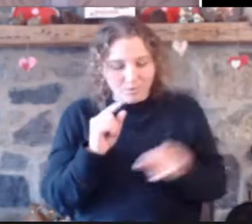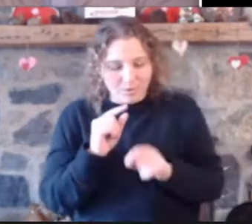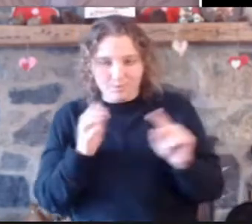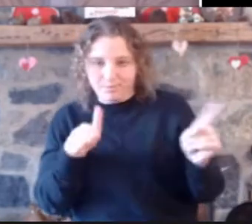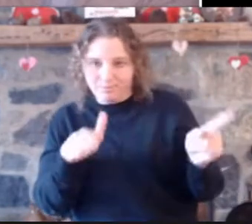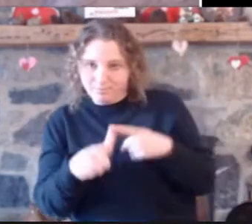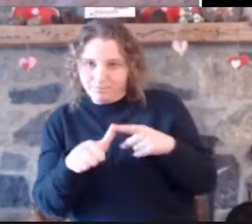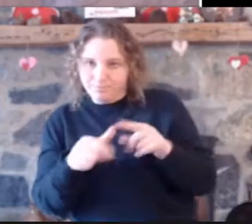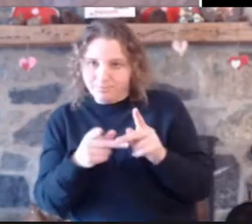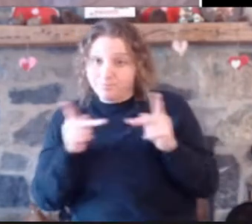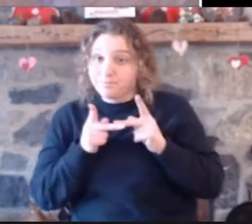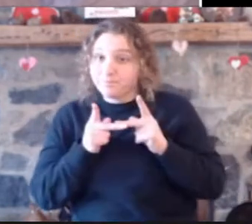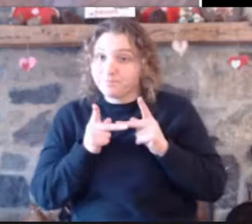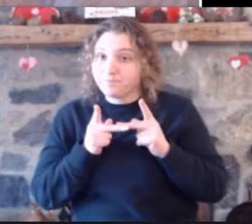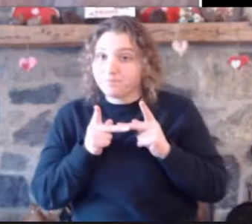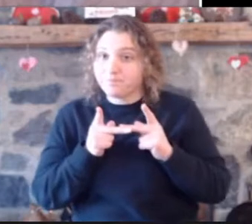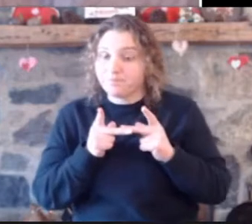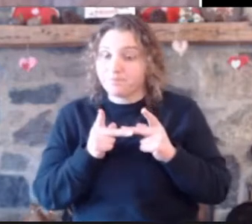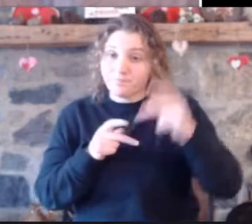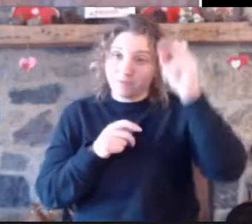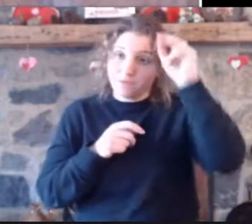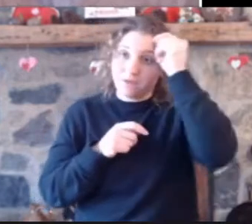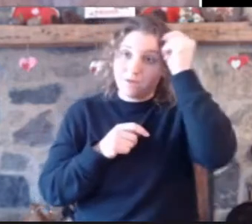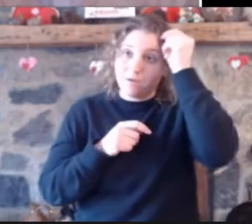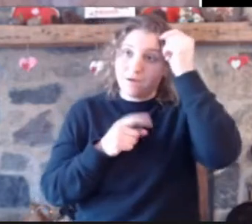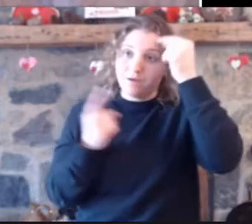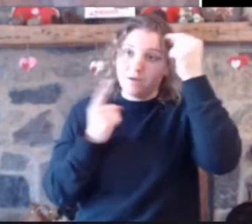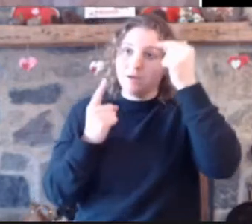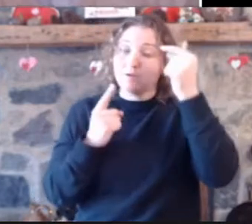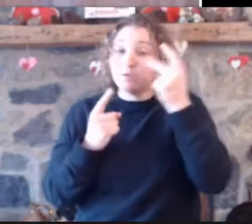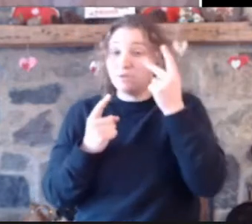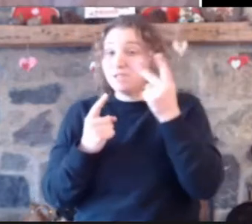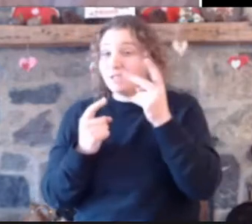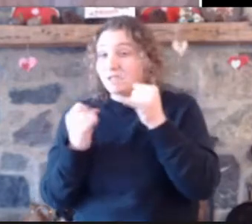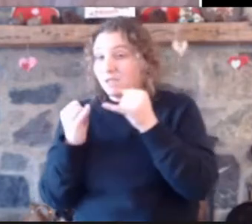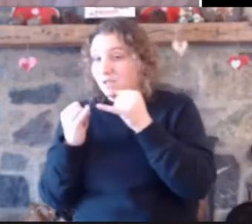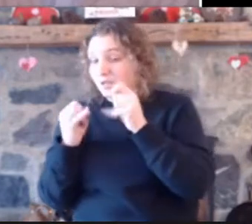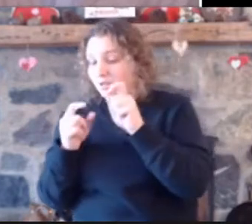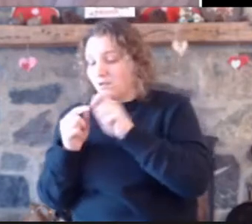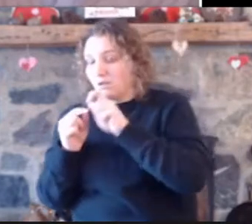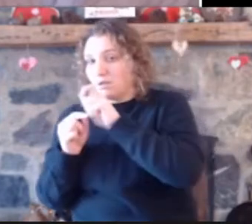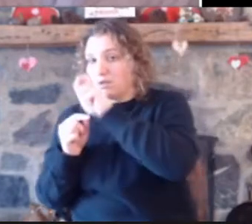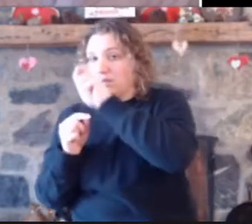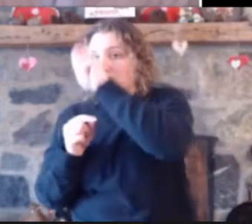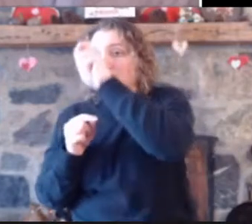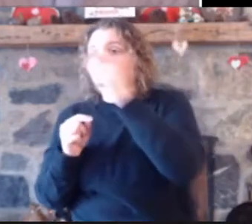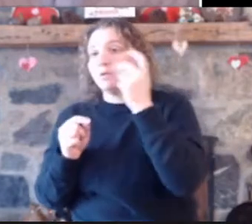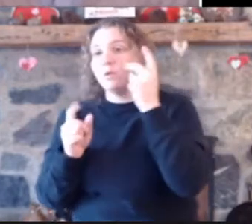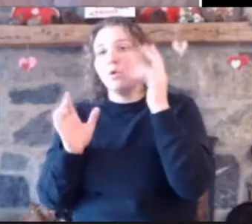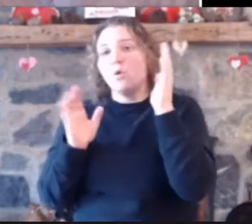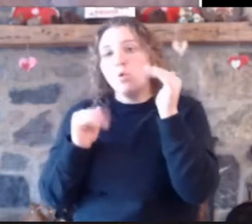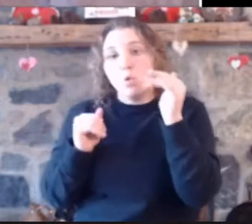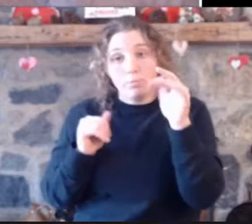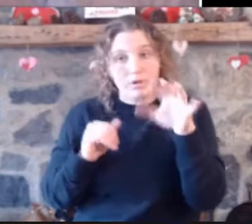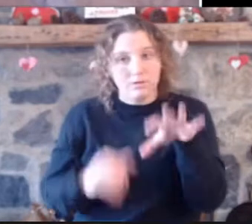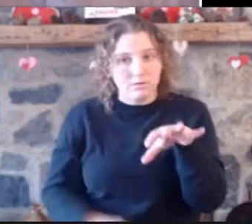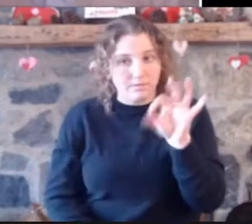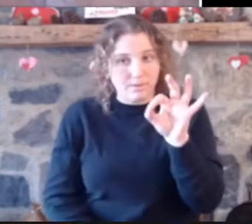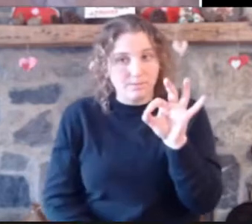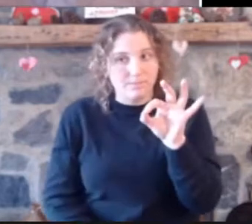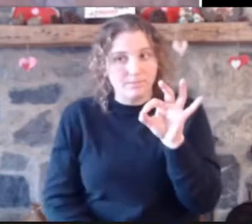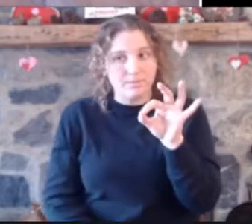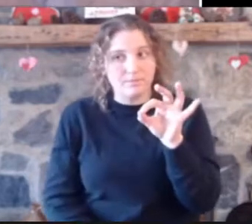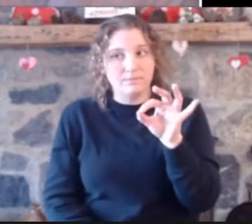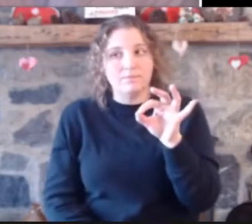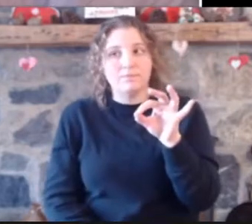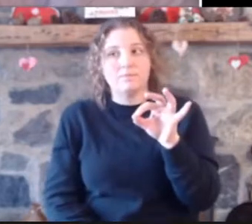source. This is the theory they propose. The dotted lines are what we hope to find. The solid